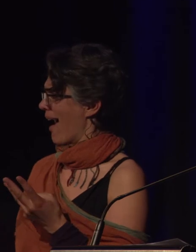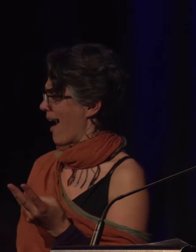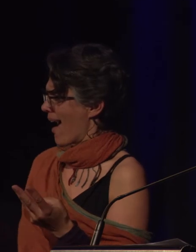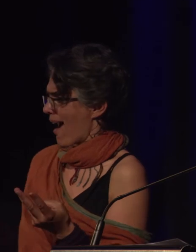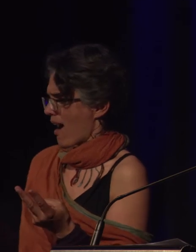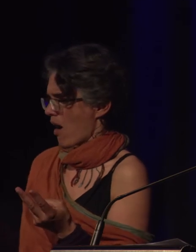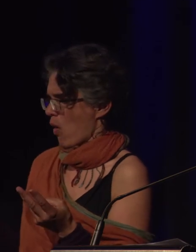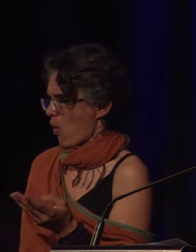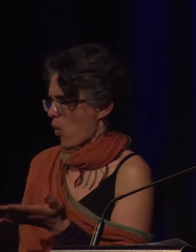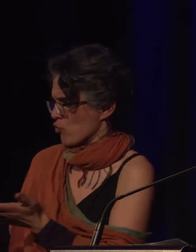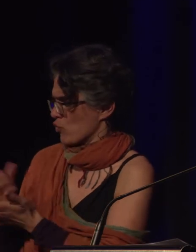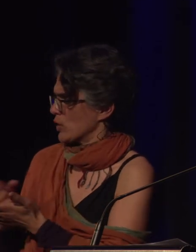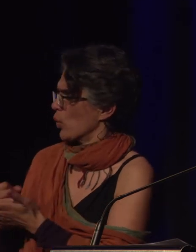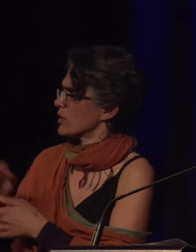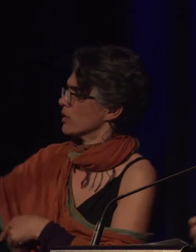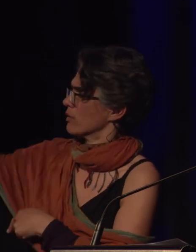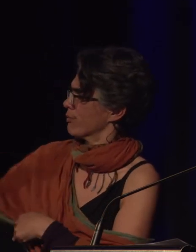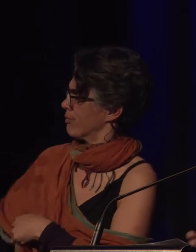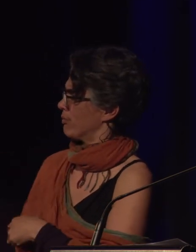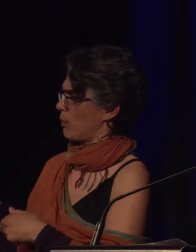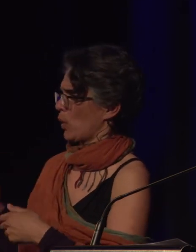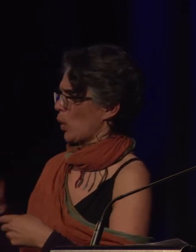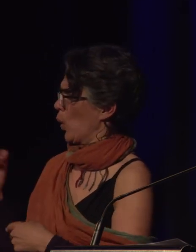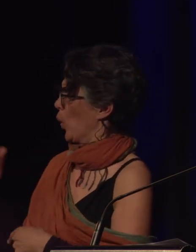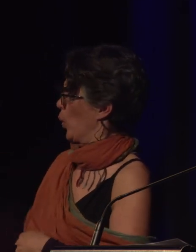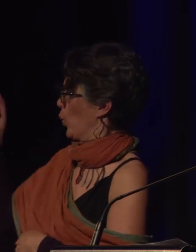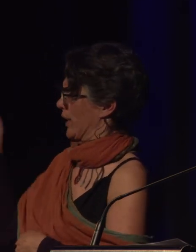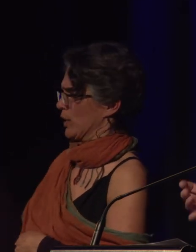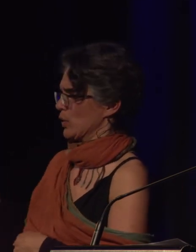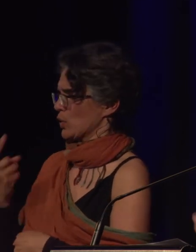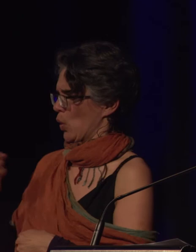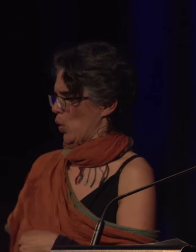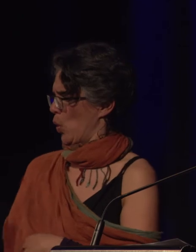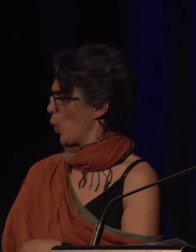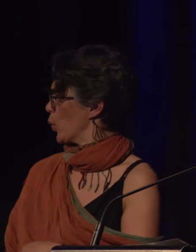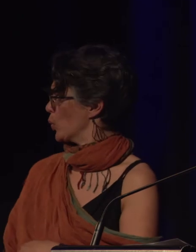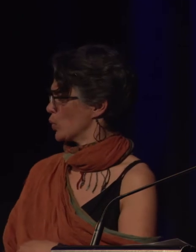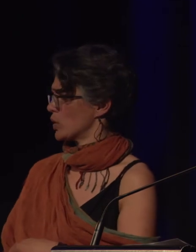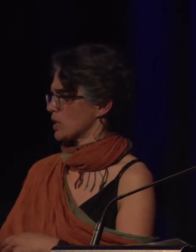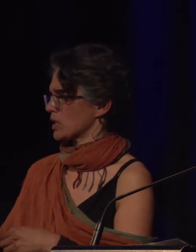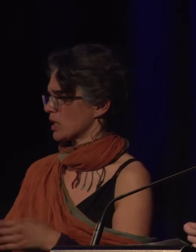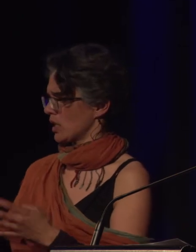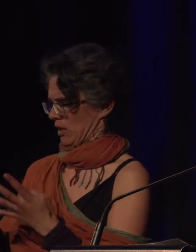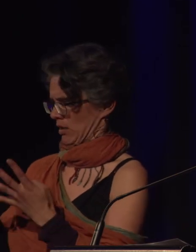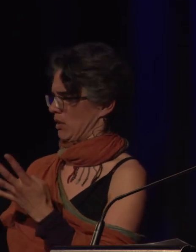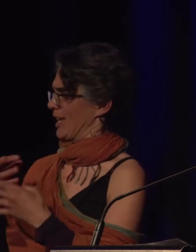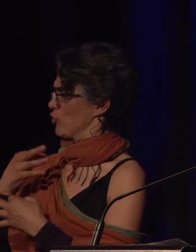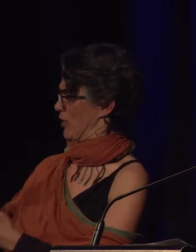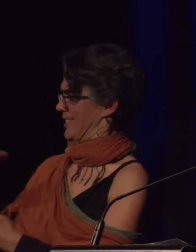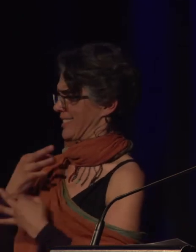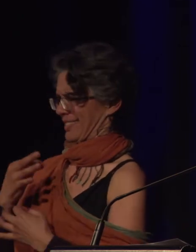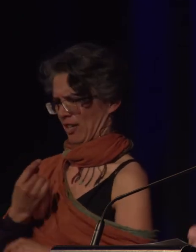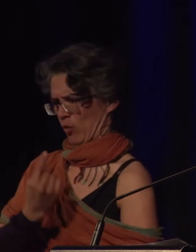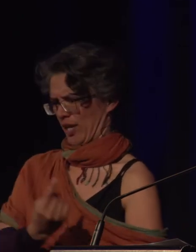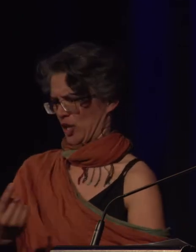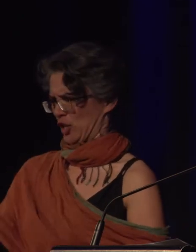get allocated and who wins, who loses, but also in the recognition of the risk that these individual people take in